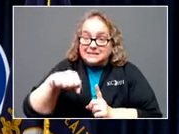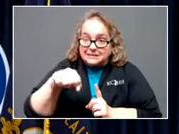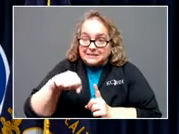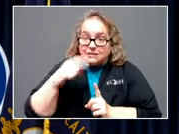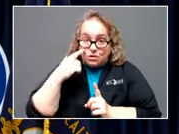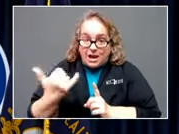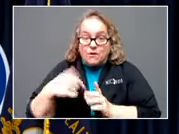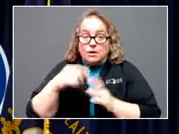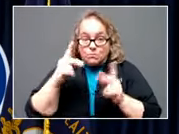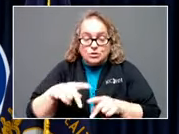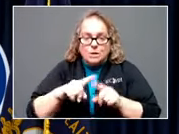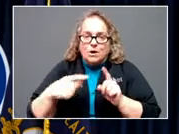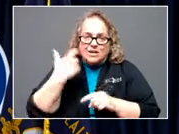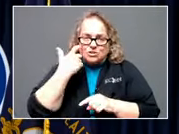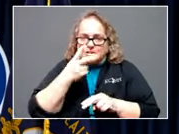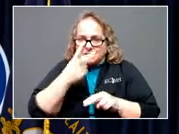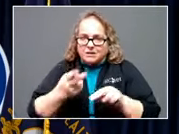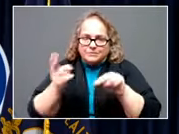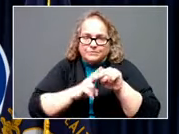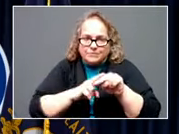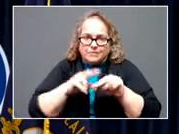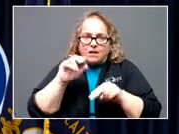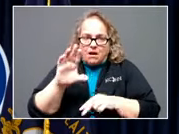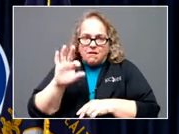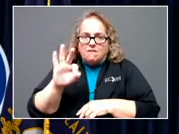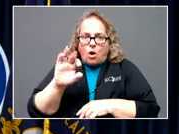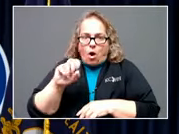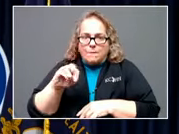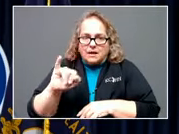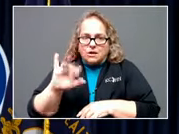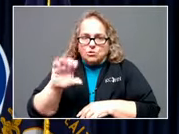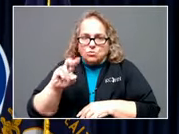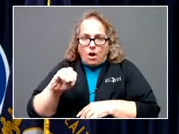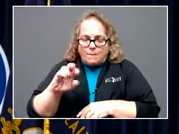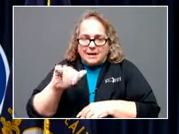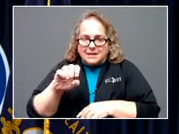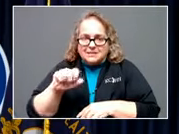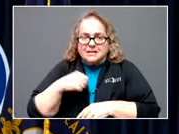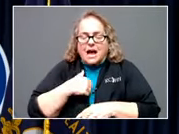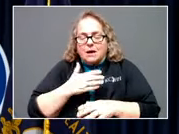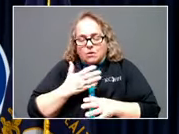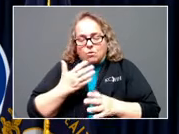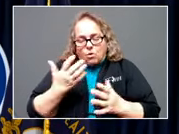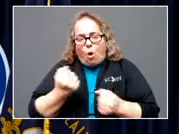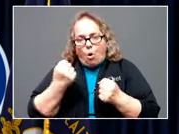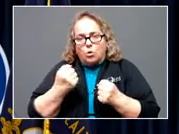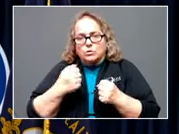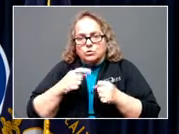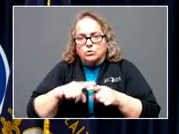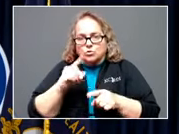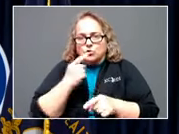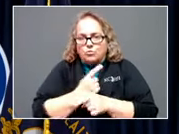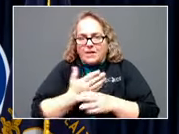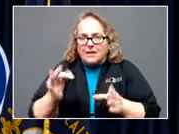so I'm at least going to reserve the ability to try to do the right thing if the right thing changes. Second, how are national supply